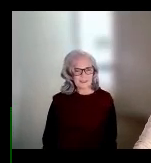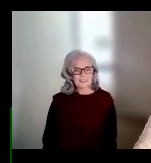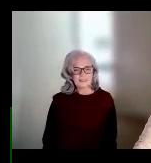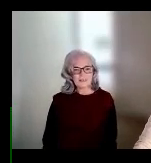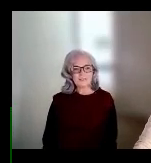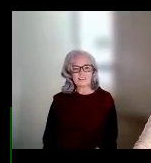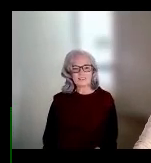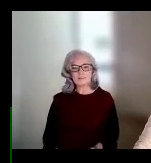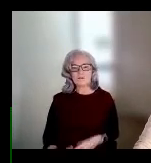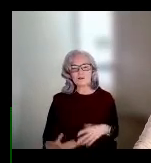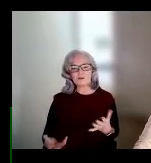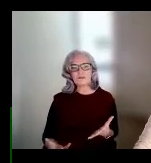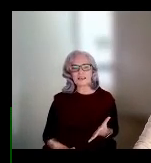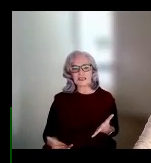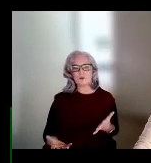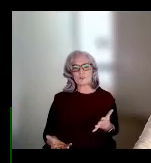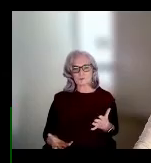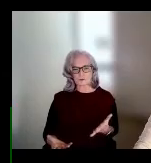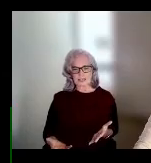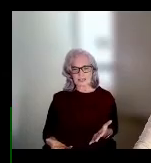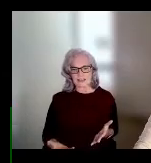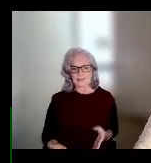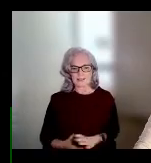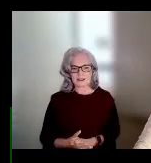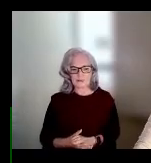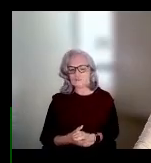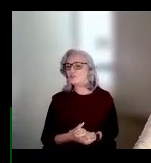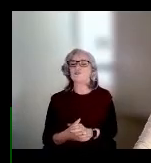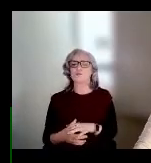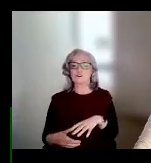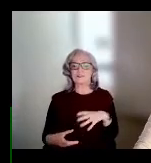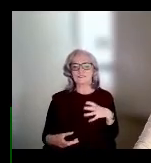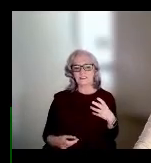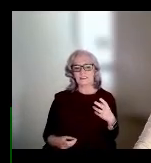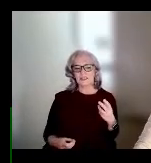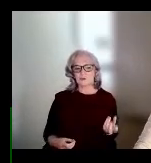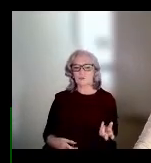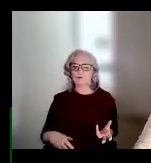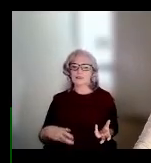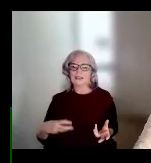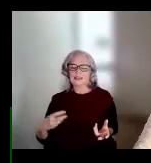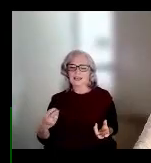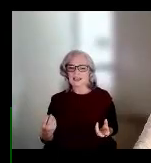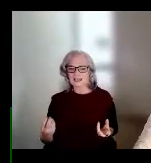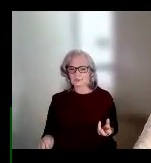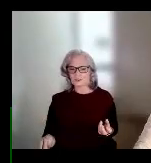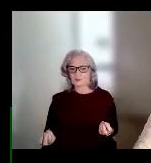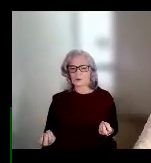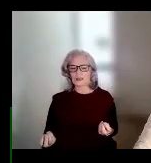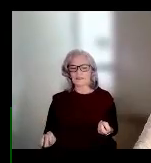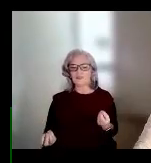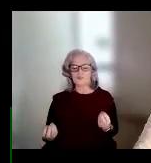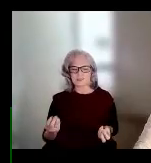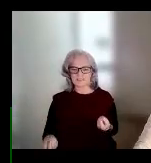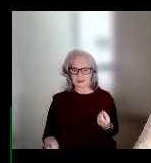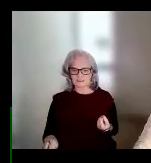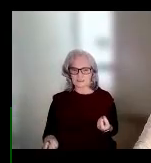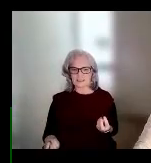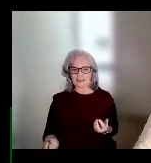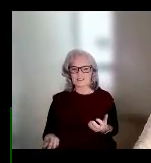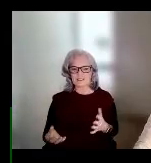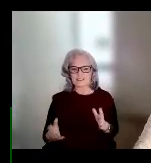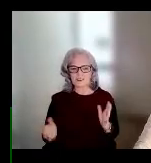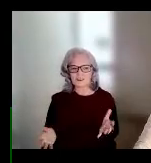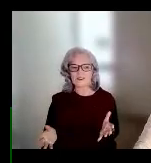Okay, so this is when we talk about equitable care. Now, we often use the words equal and equitable, and they're not the